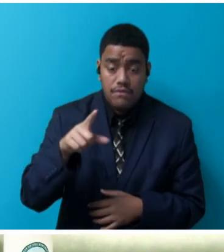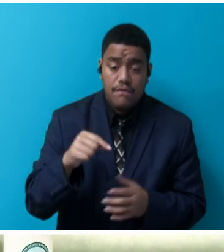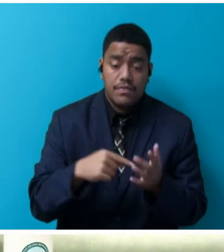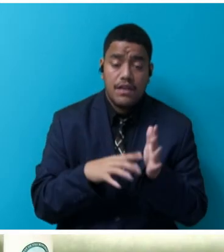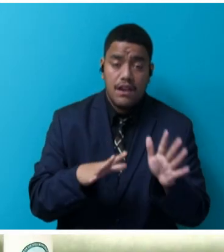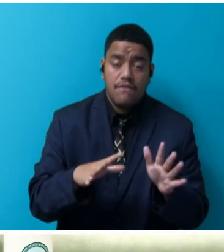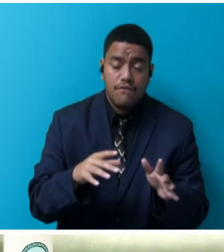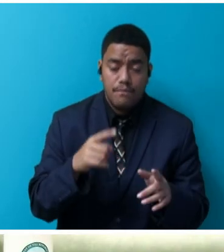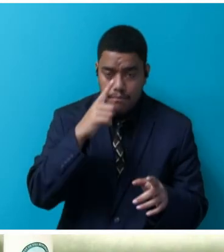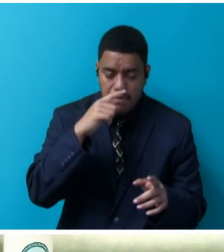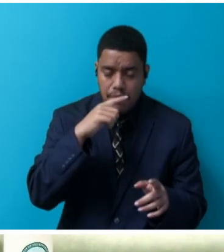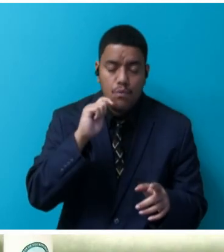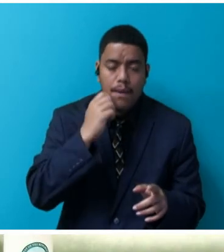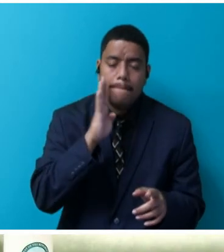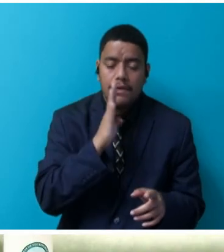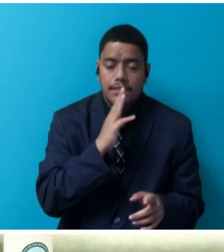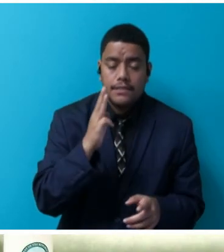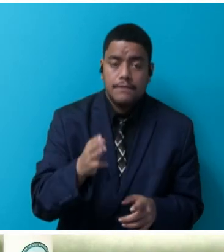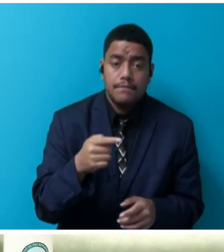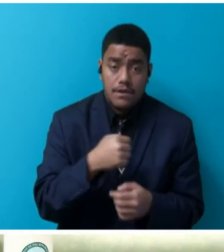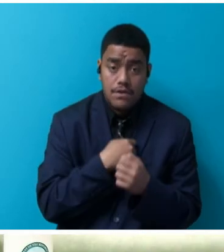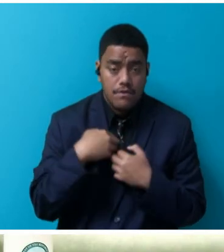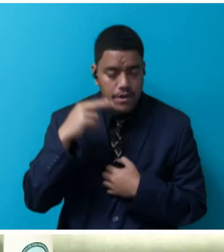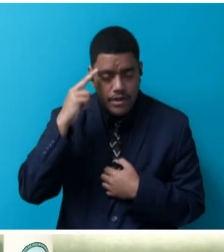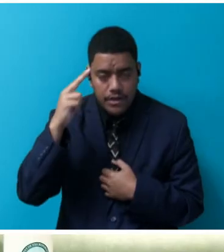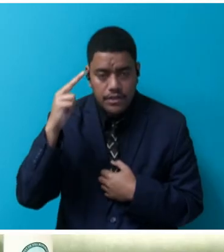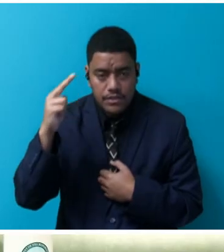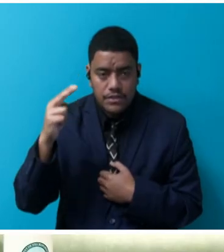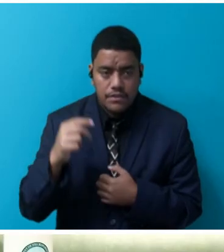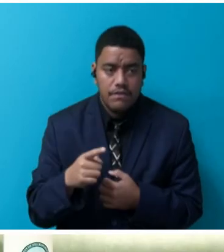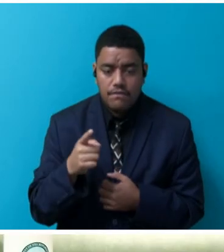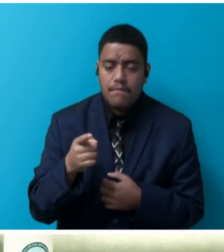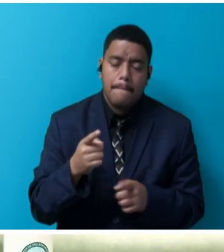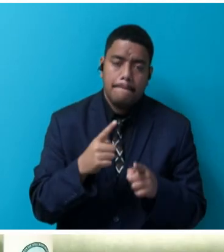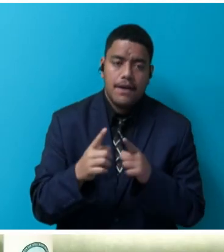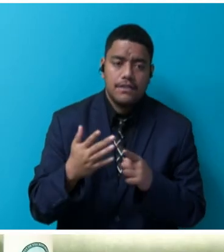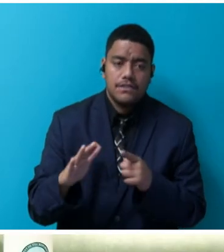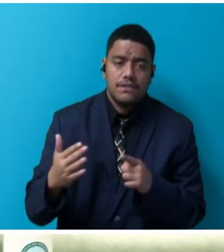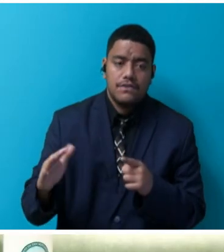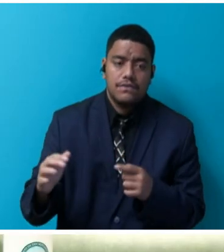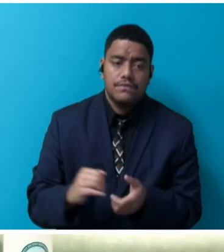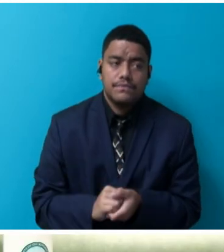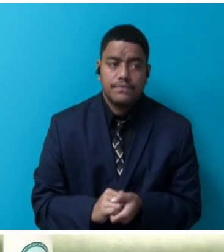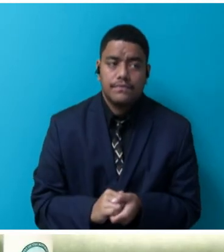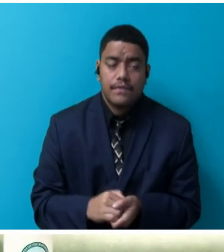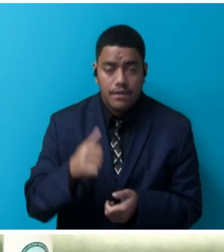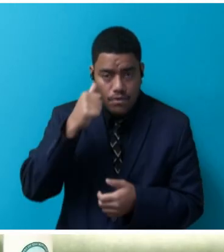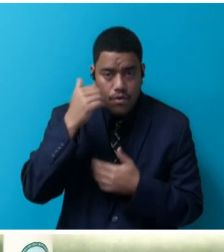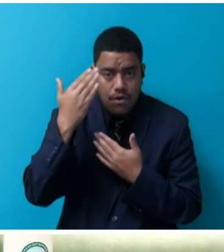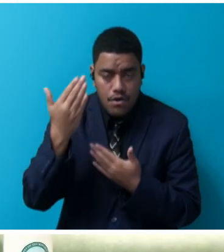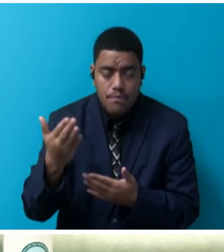him, and our nation is poorer for his passing. I know the Honorable Minister